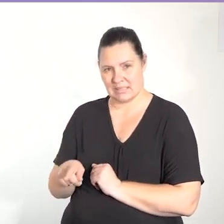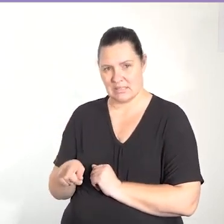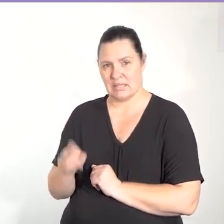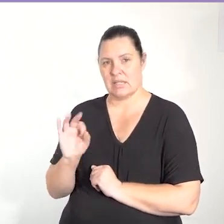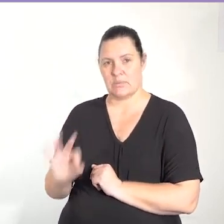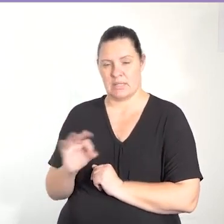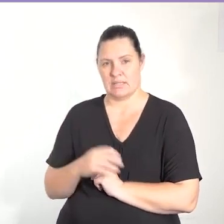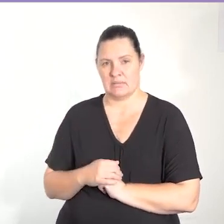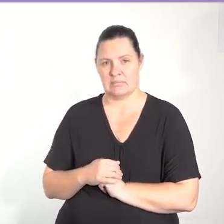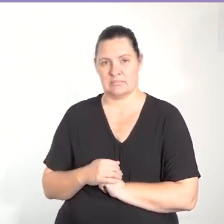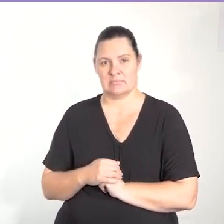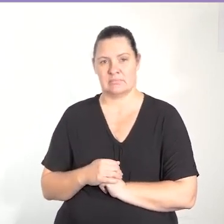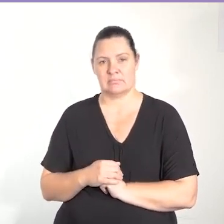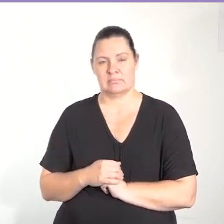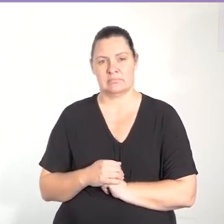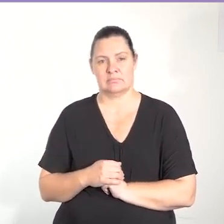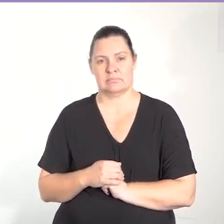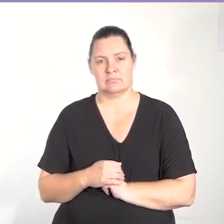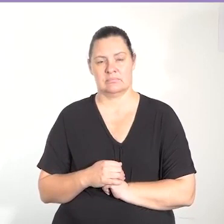exponent there is